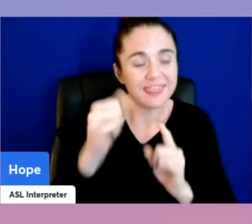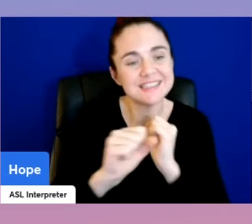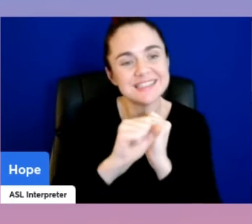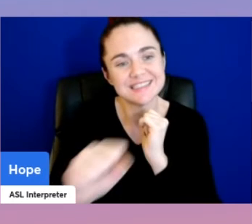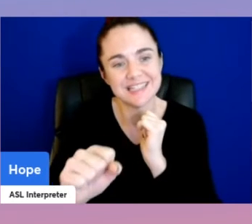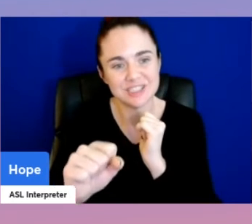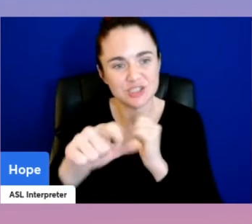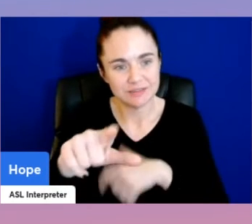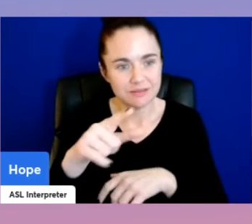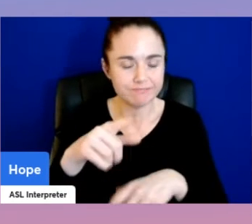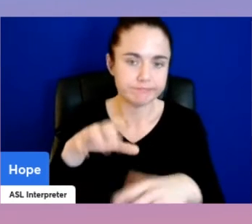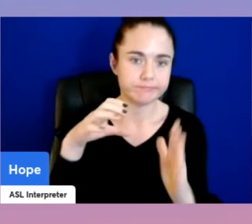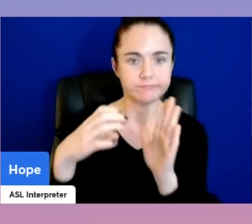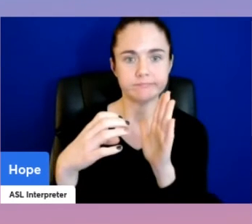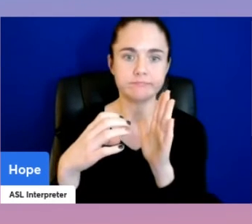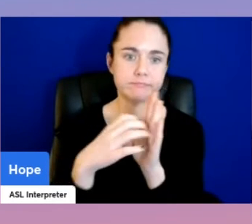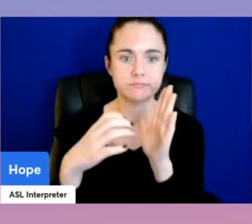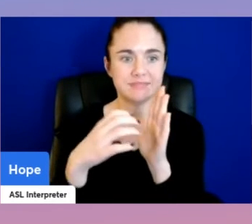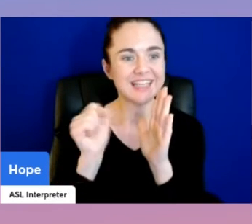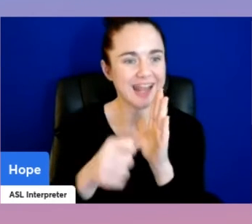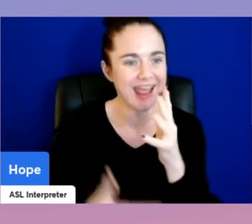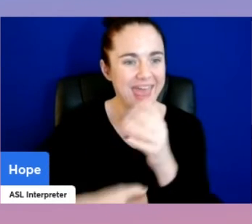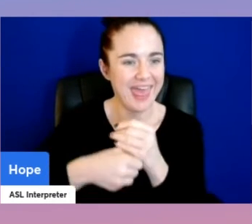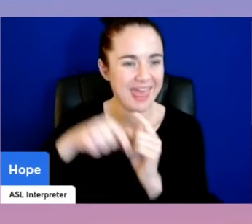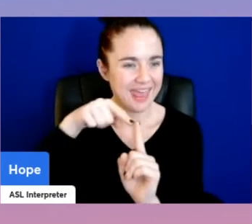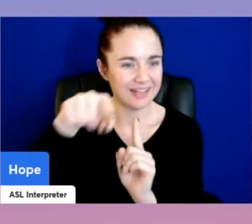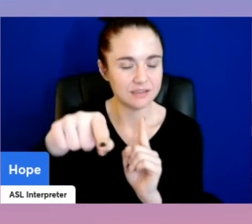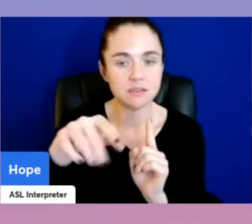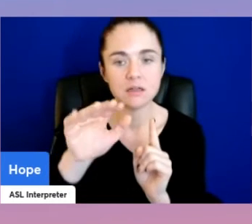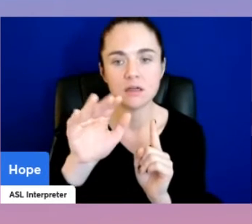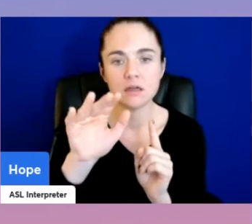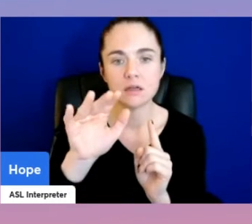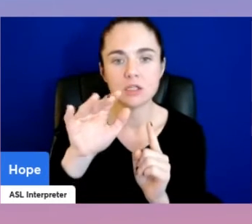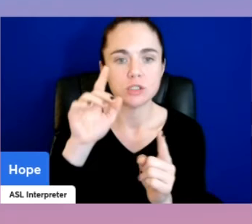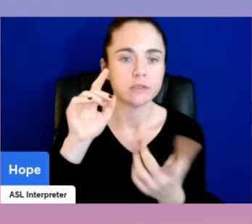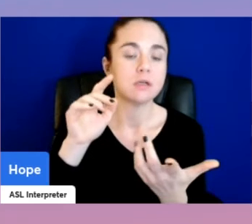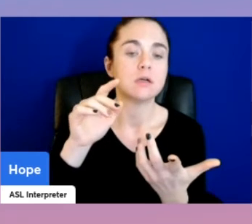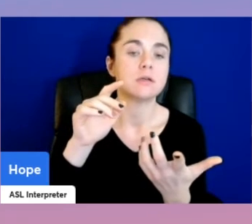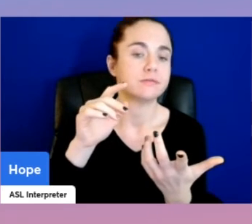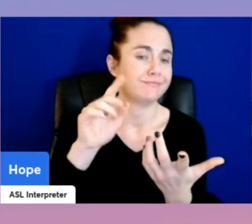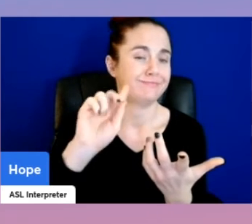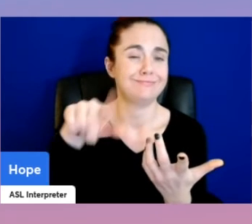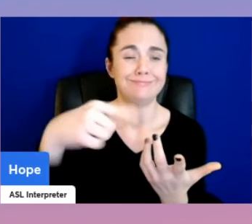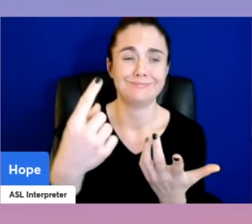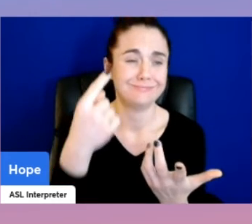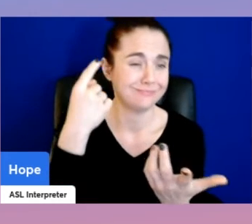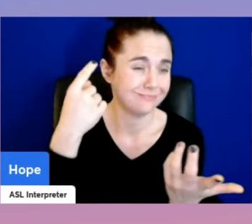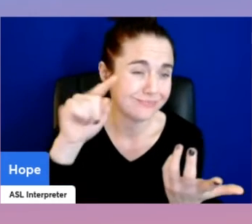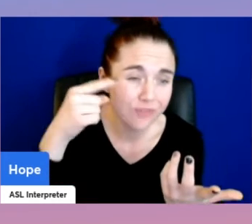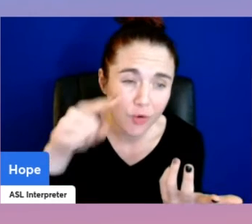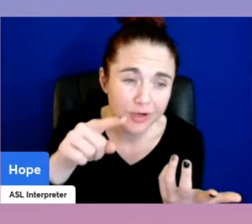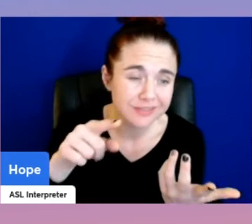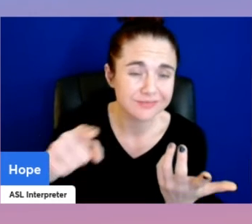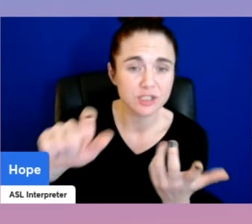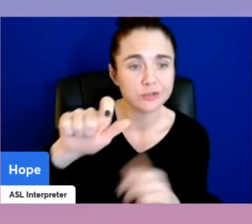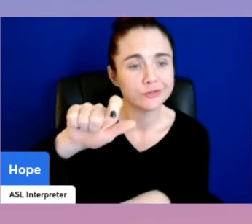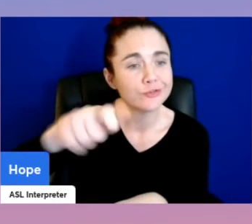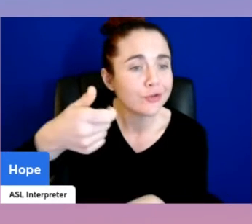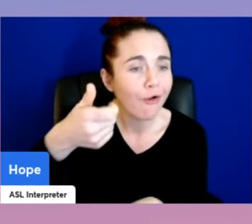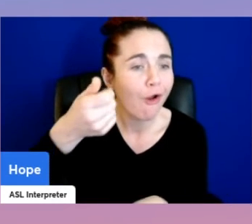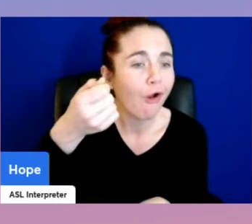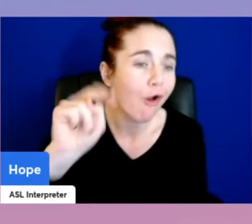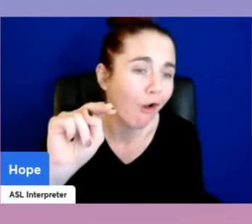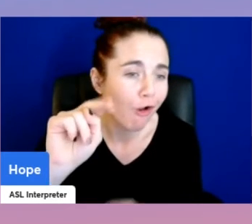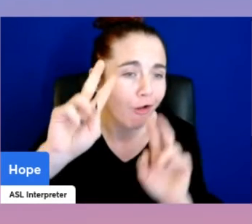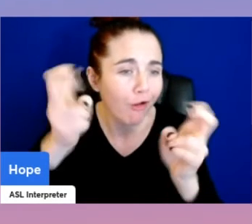block that we can add to our AKS cluster resource. And all this does is just turn on the ability to connect it to a